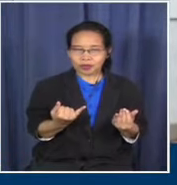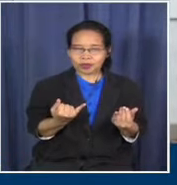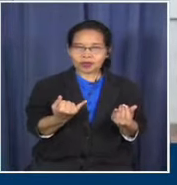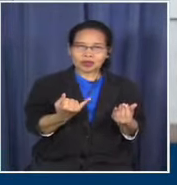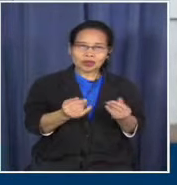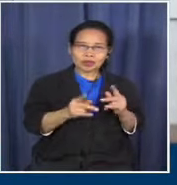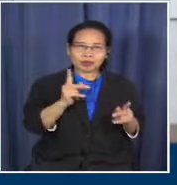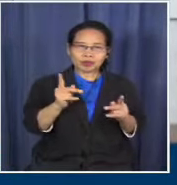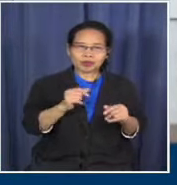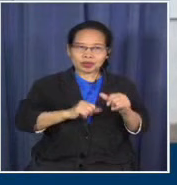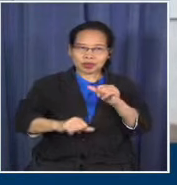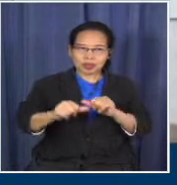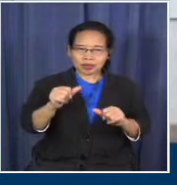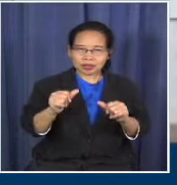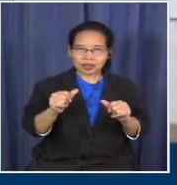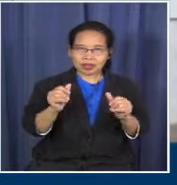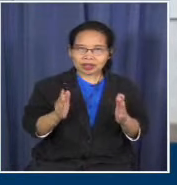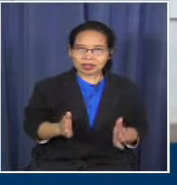fiction. But now,